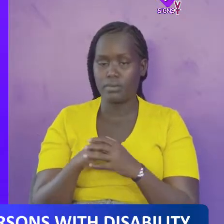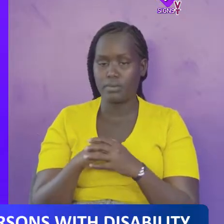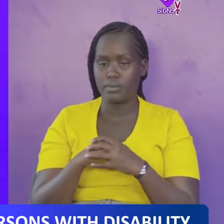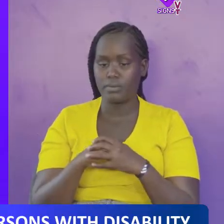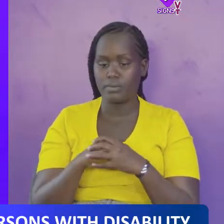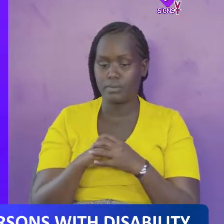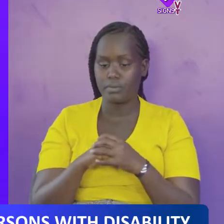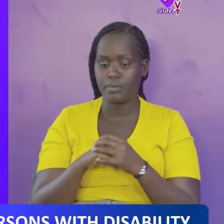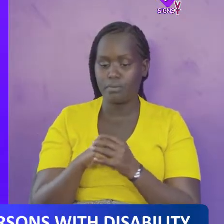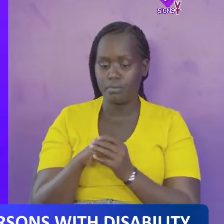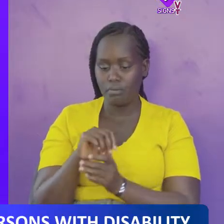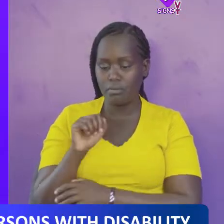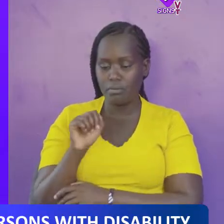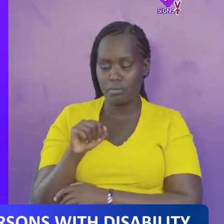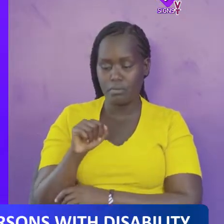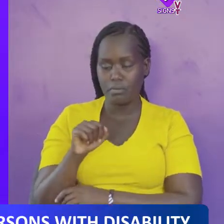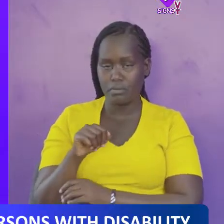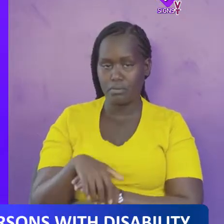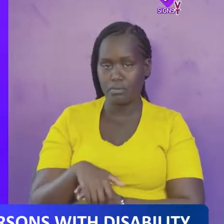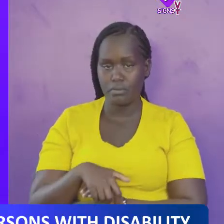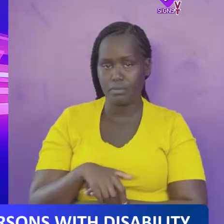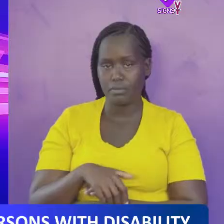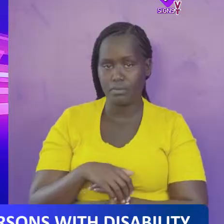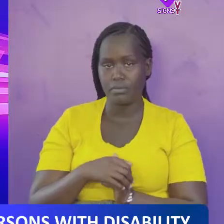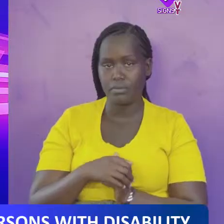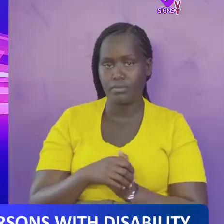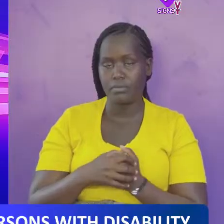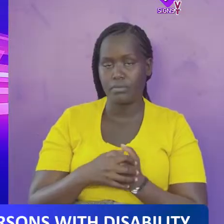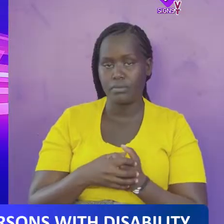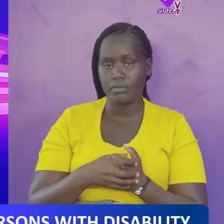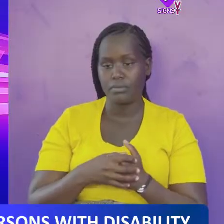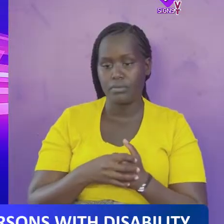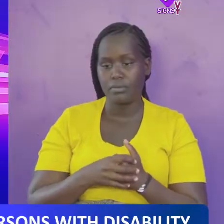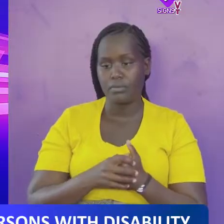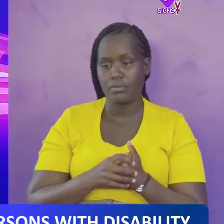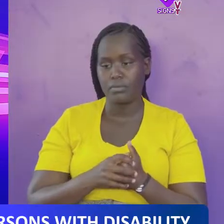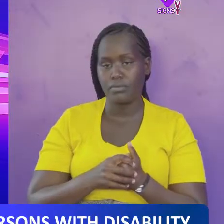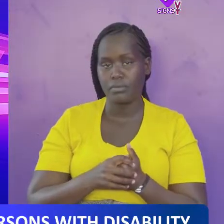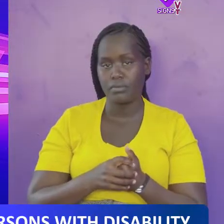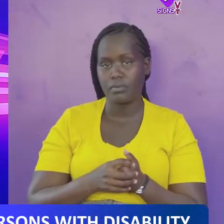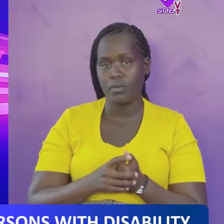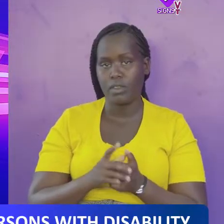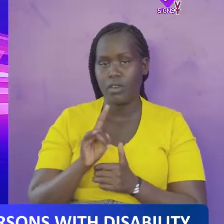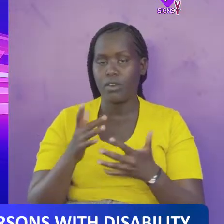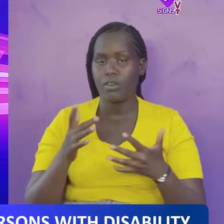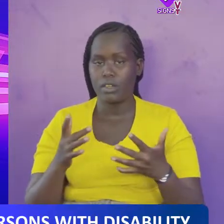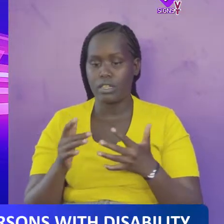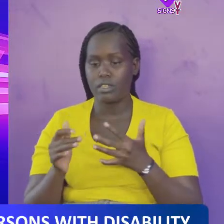Right. Indeed. Because one would assume